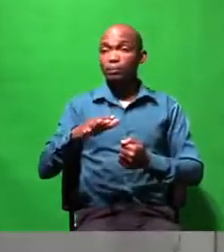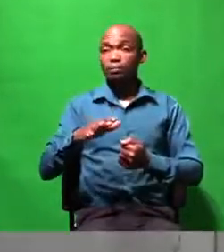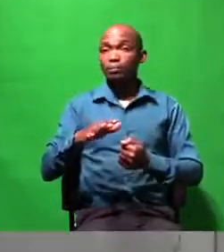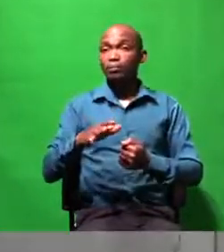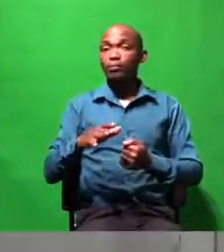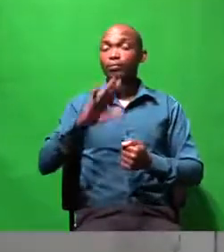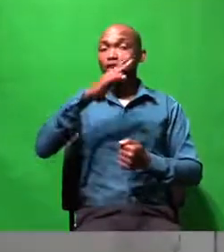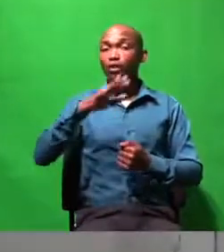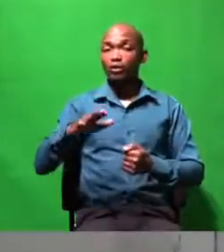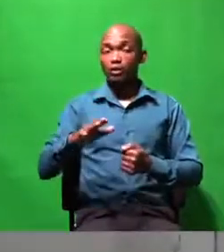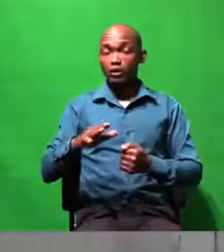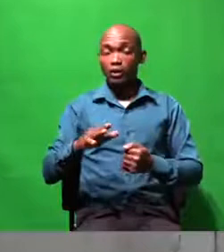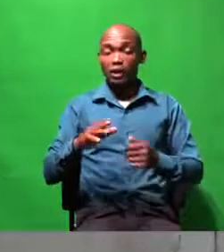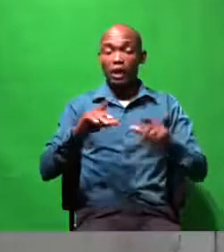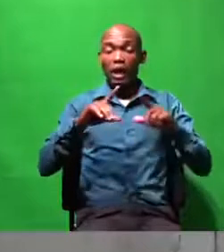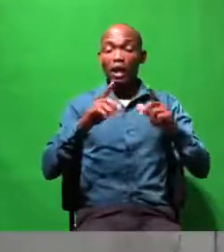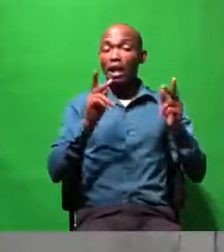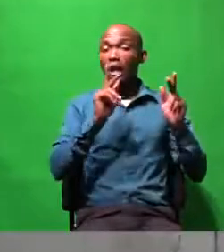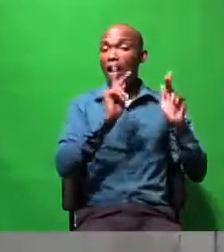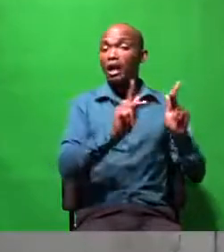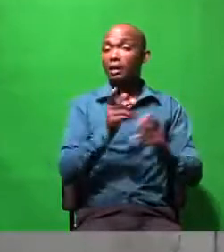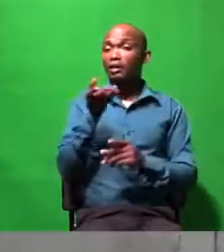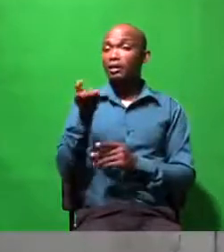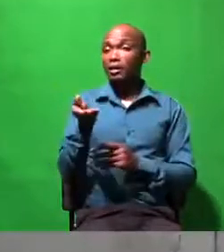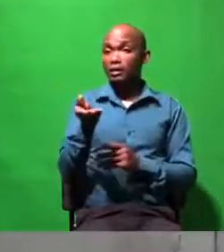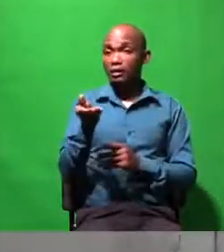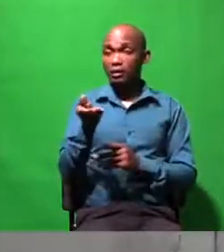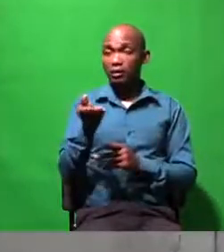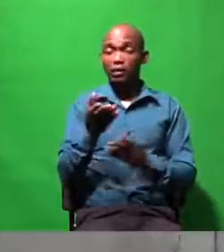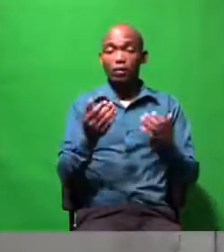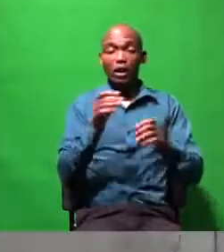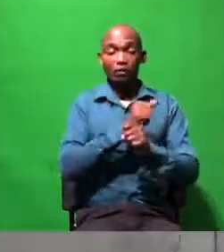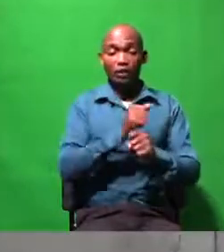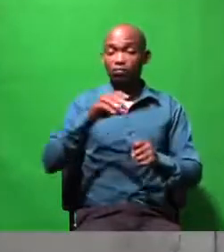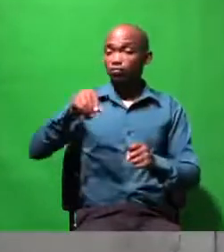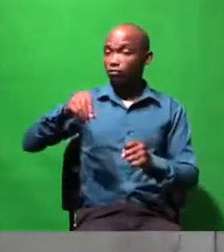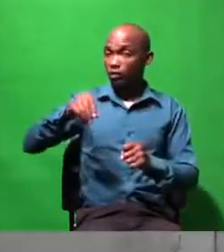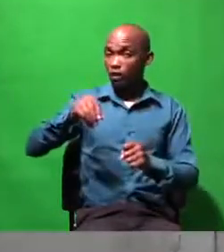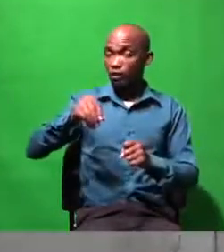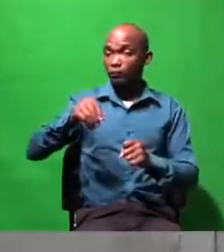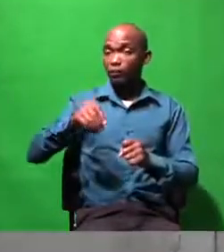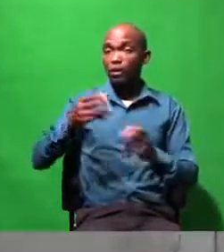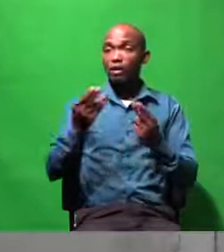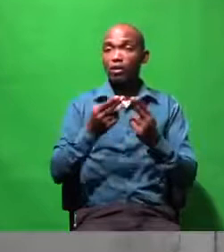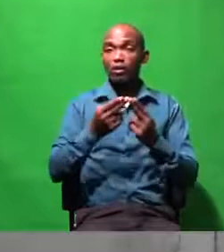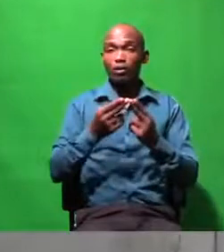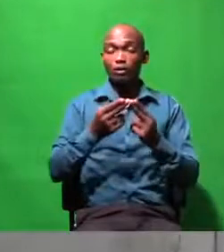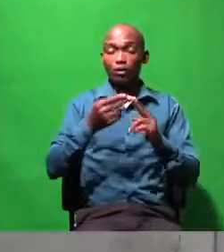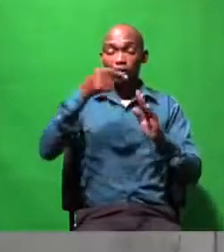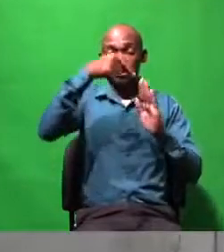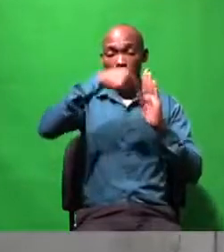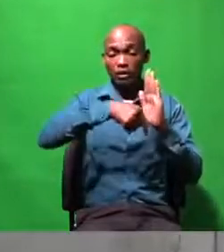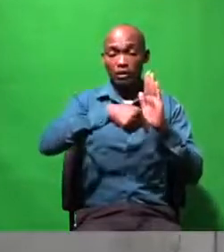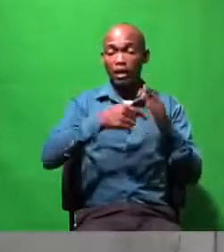can have a continental shelf near the beach. We have continental slope where it's moving maybe the 100